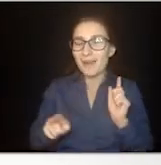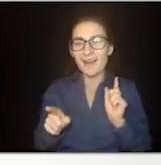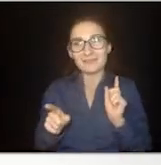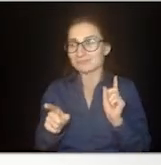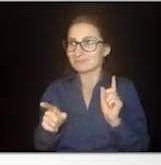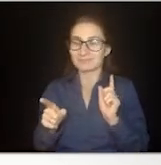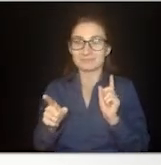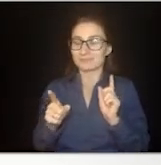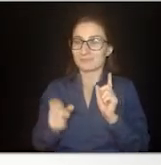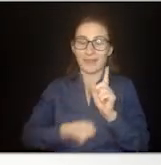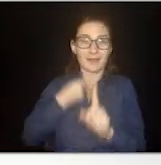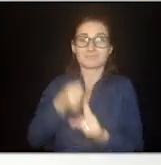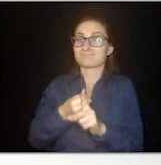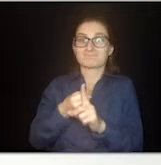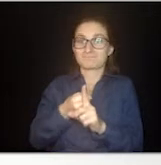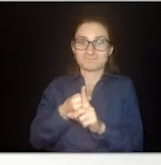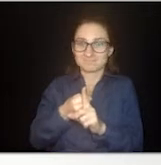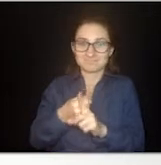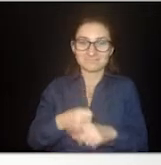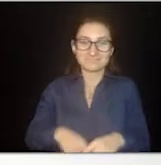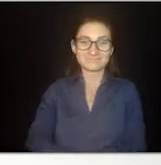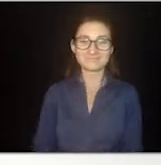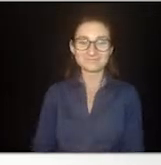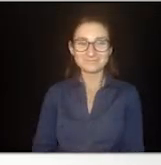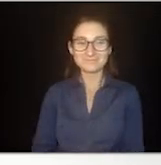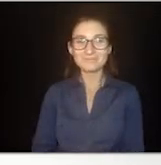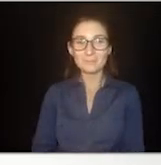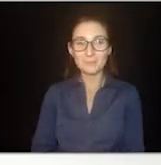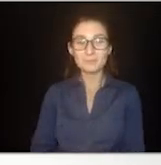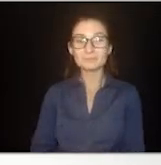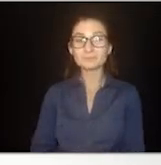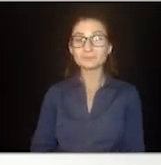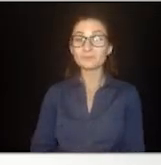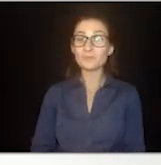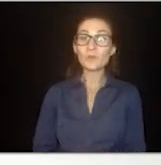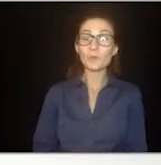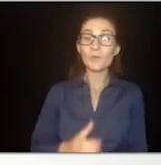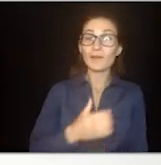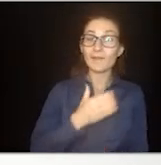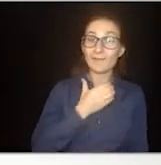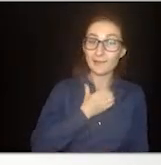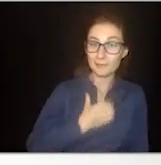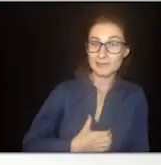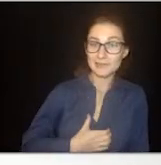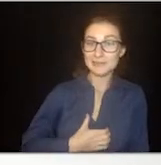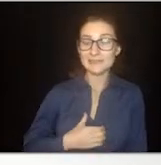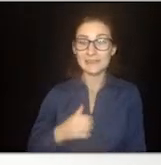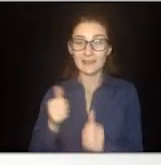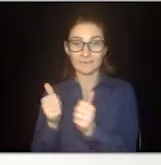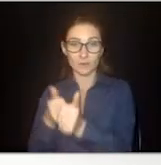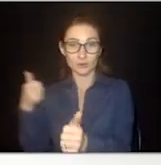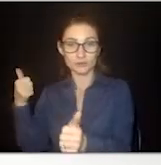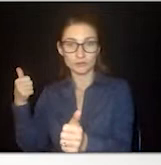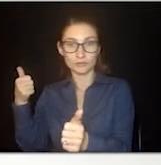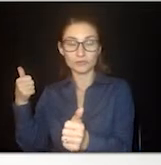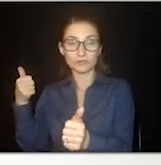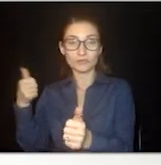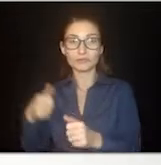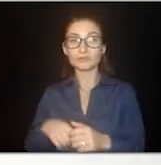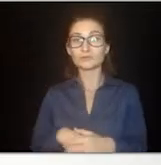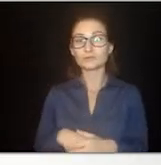do this anymore? So we talk, appetites and aversions, and I'm going to pass this over to,